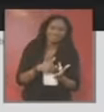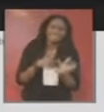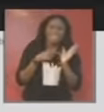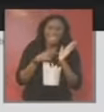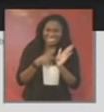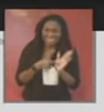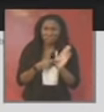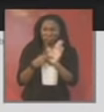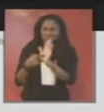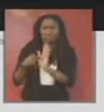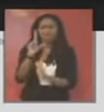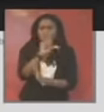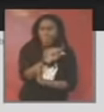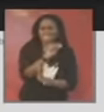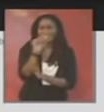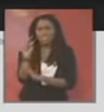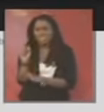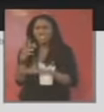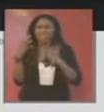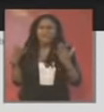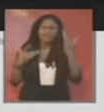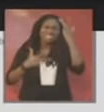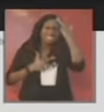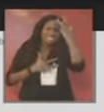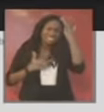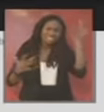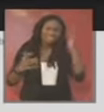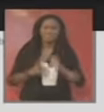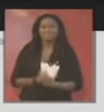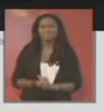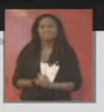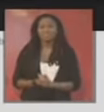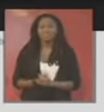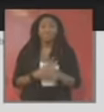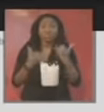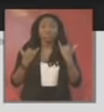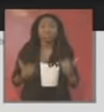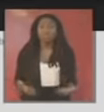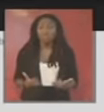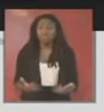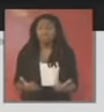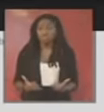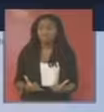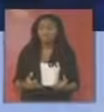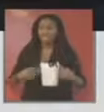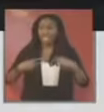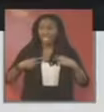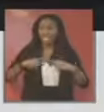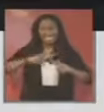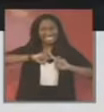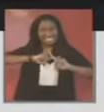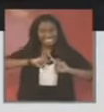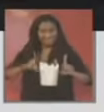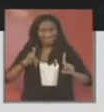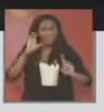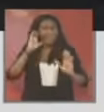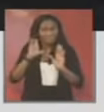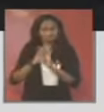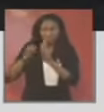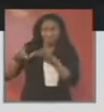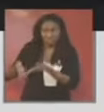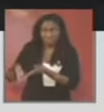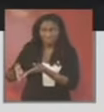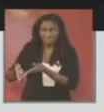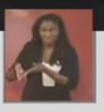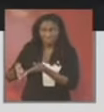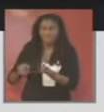2020 situation. Now, looking at the epidemiological curve, the epi curve, next slide, we would see the